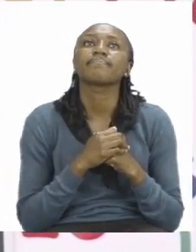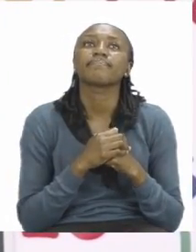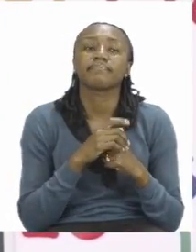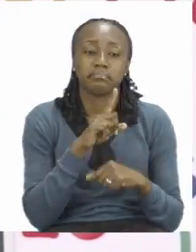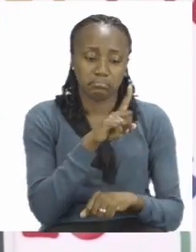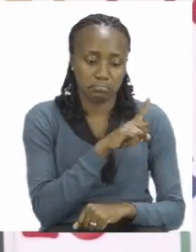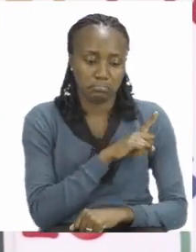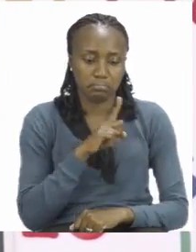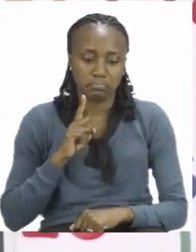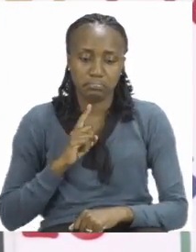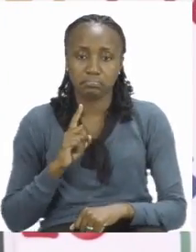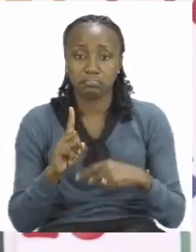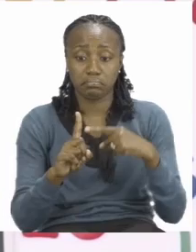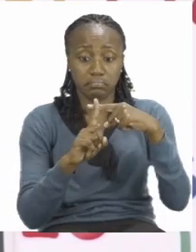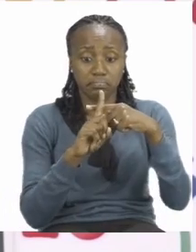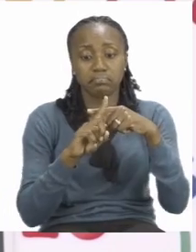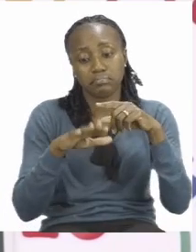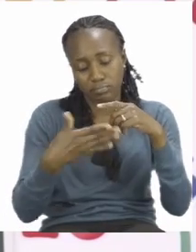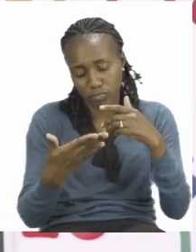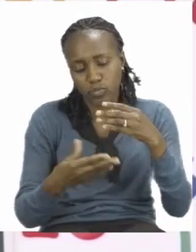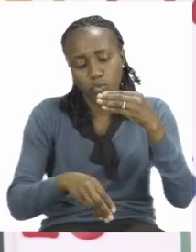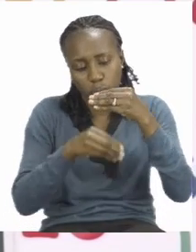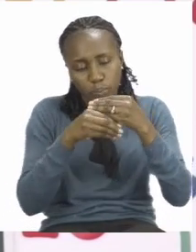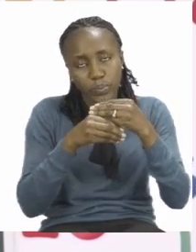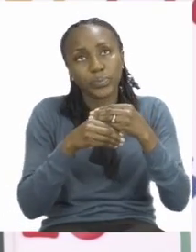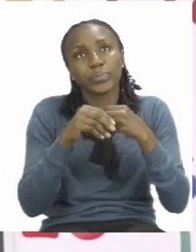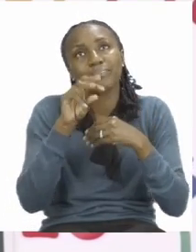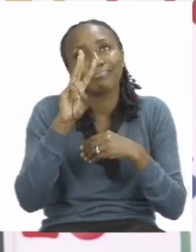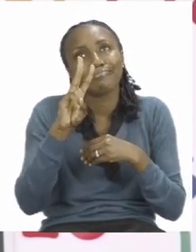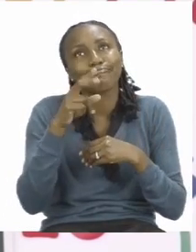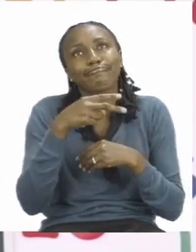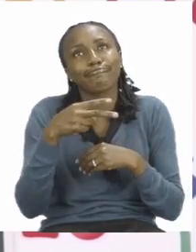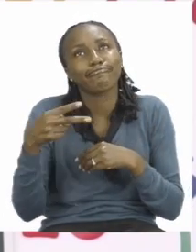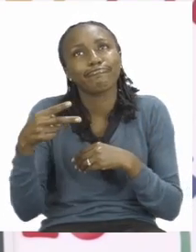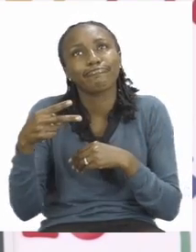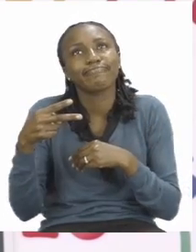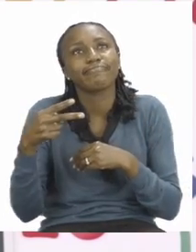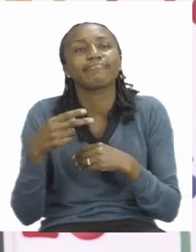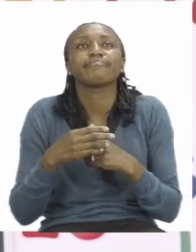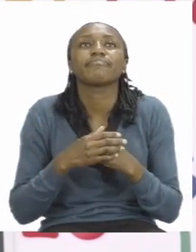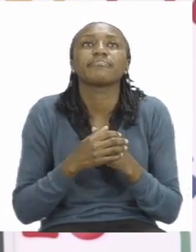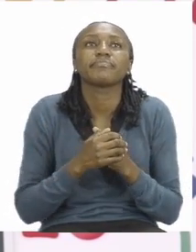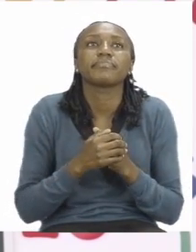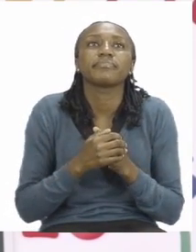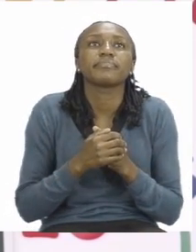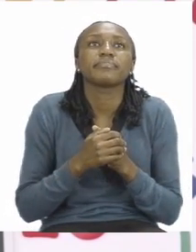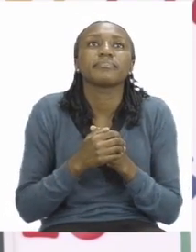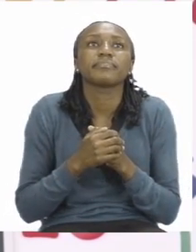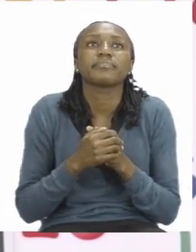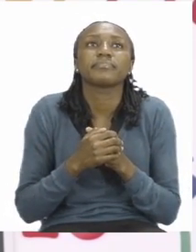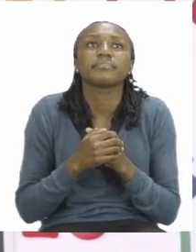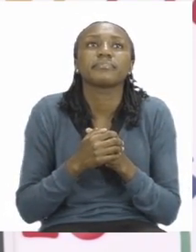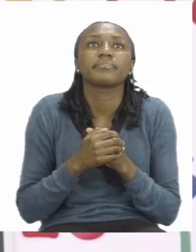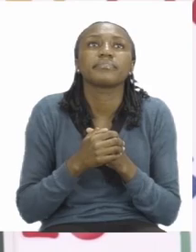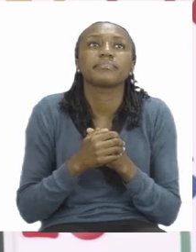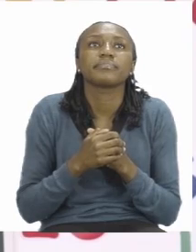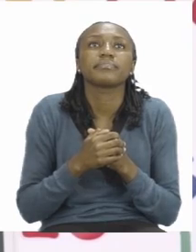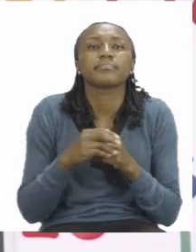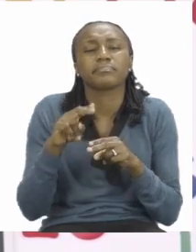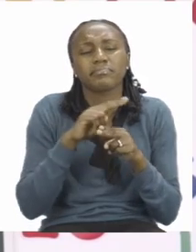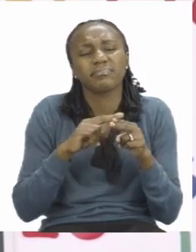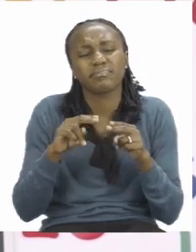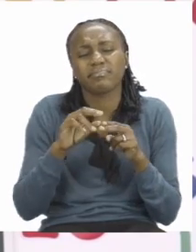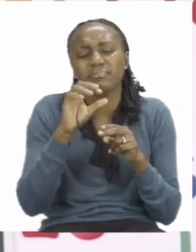again. 11 plus 3 equals. Now you can use your counters, you can